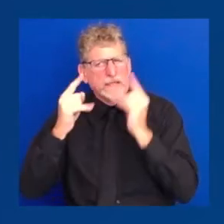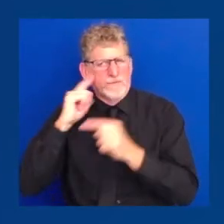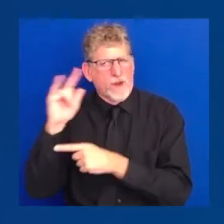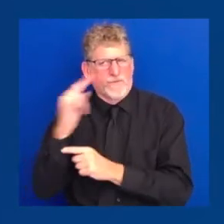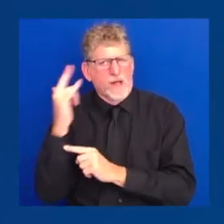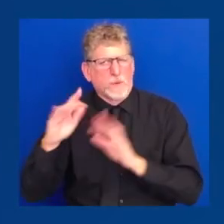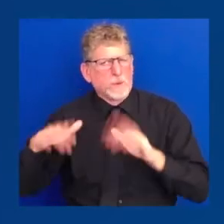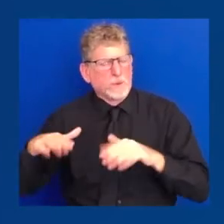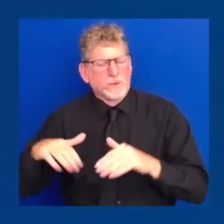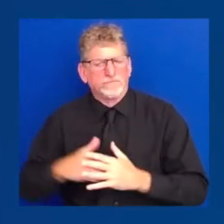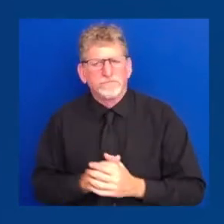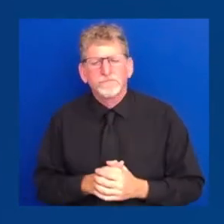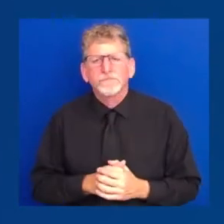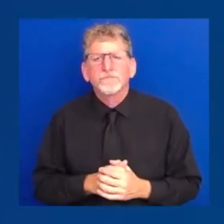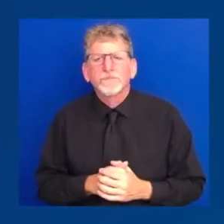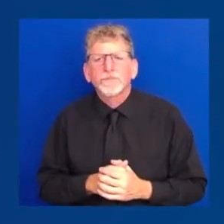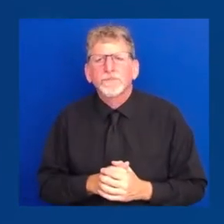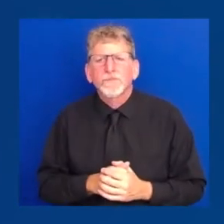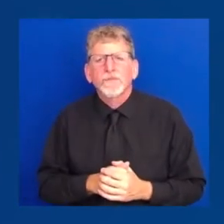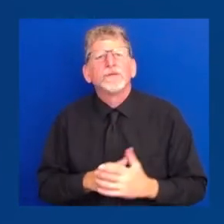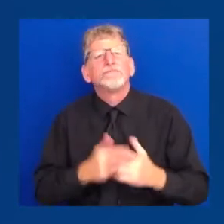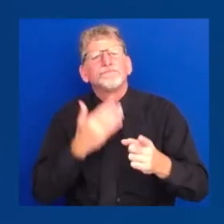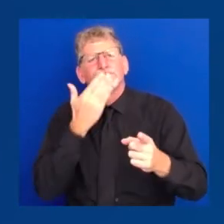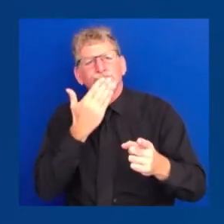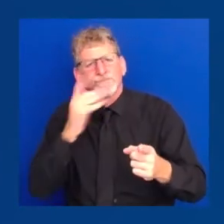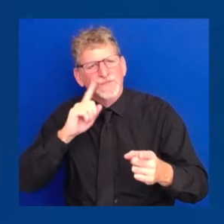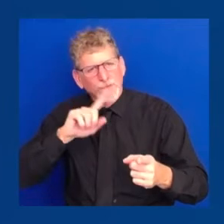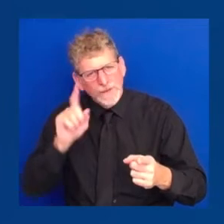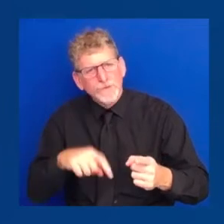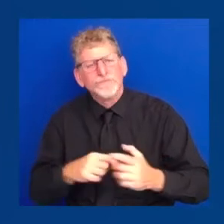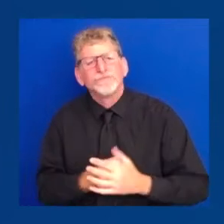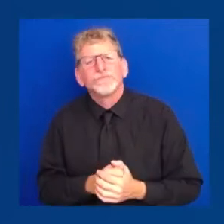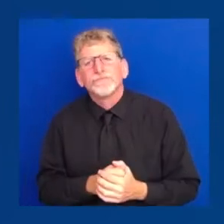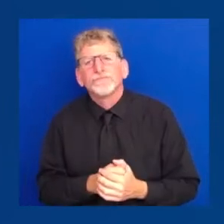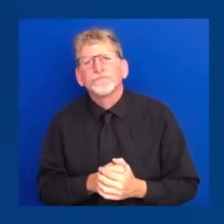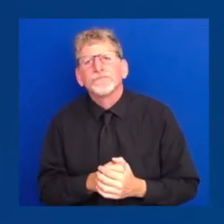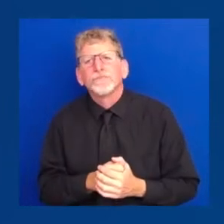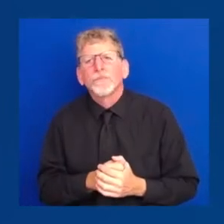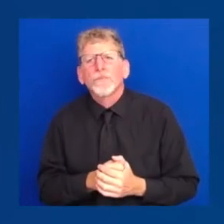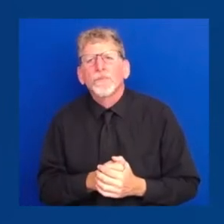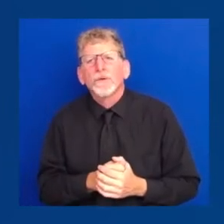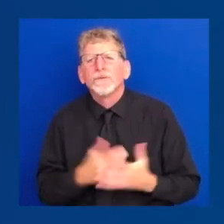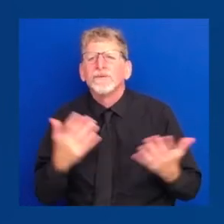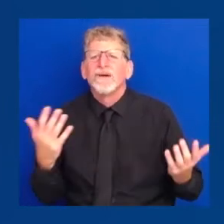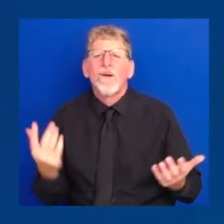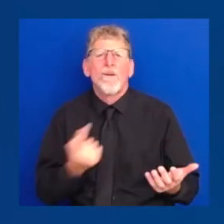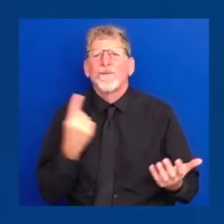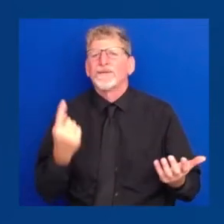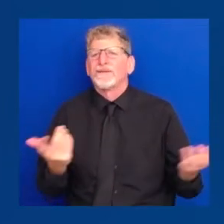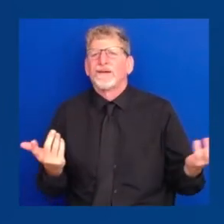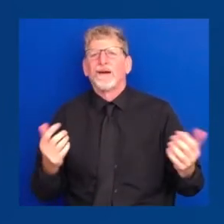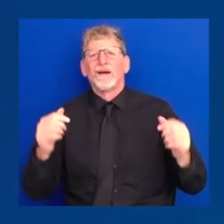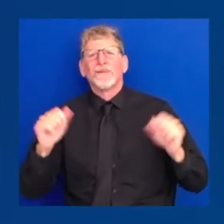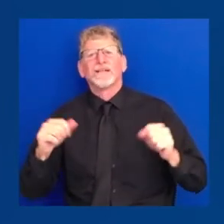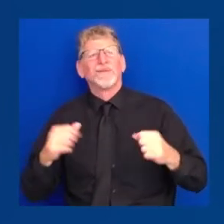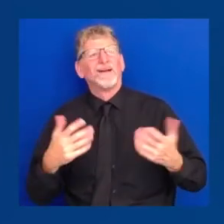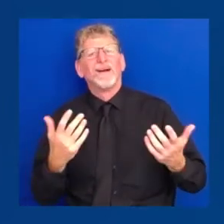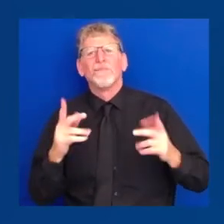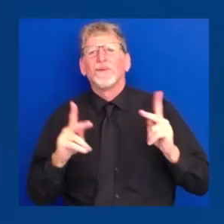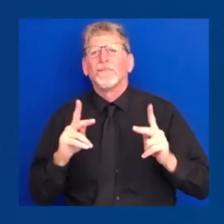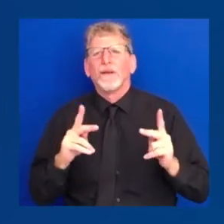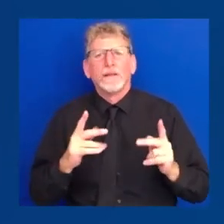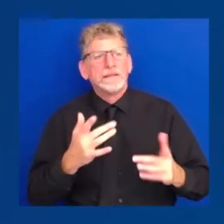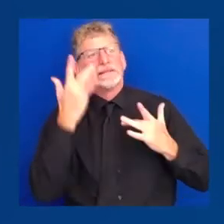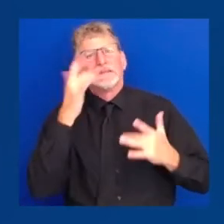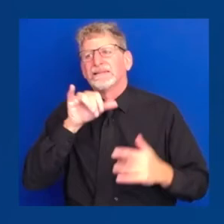have people who might be infectious with an infectious disease home and not transmitting to others. certainly during your most infectious period